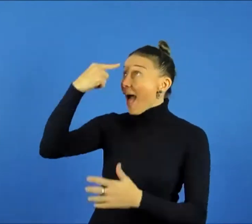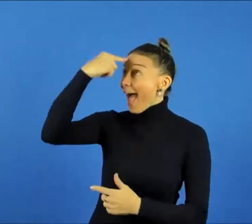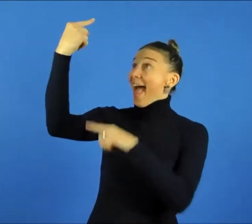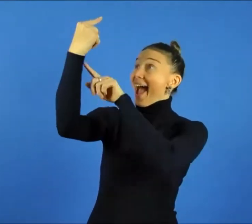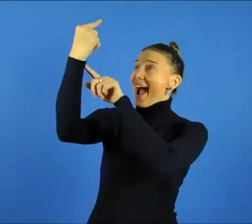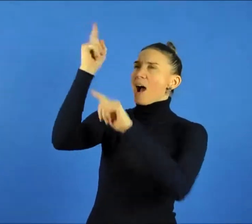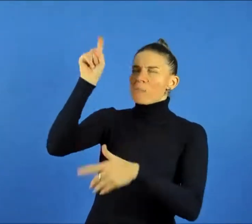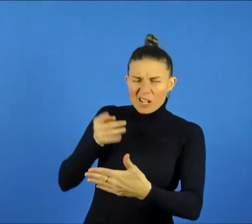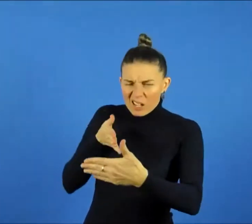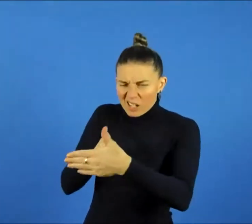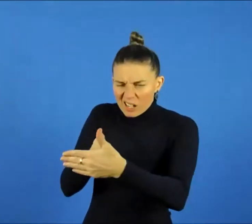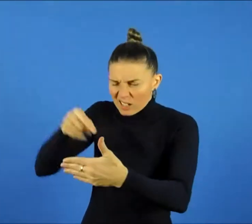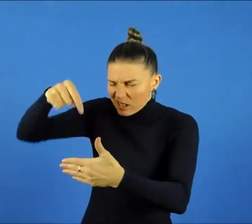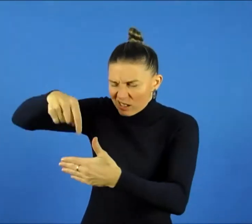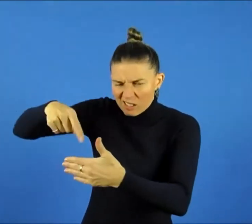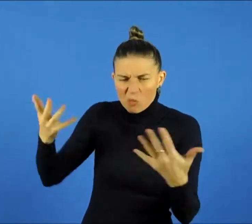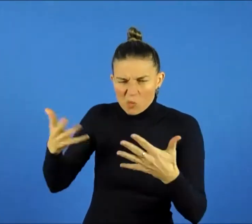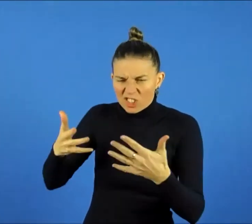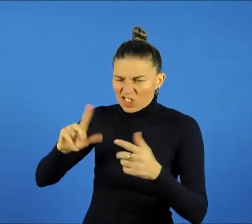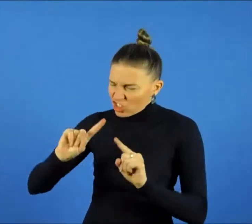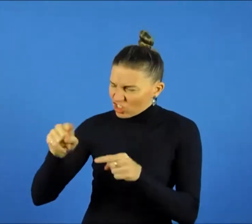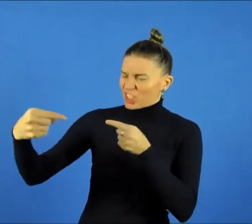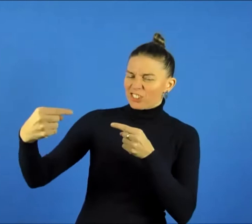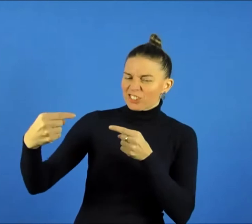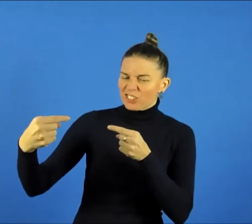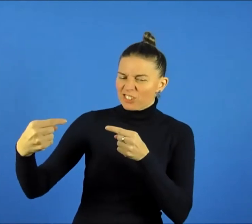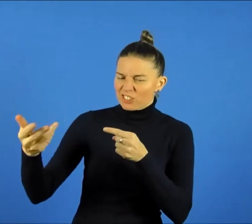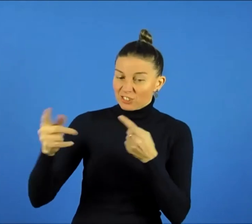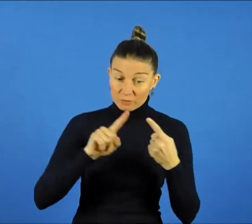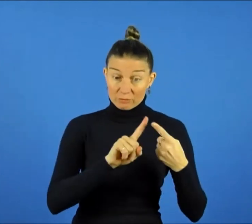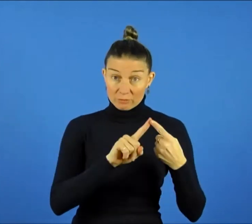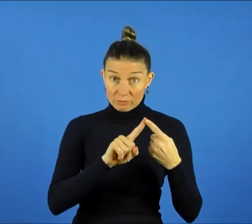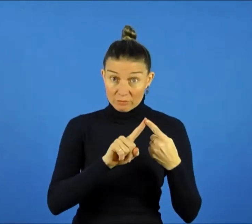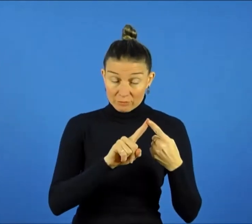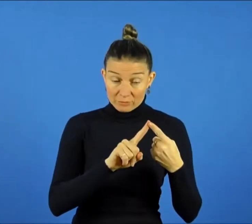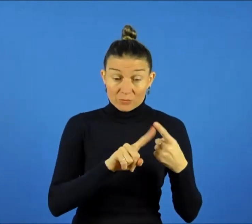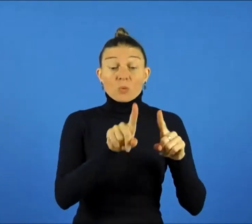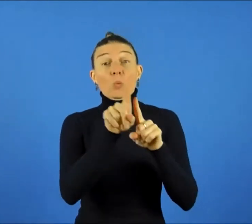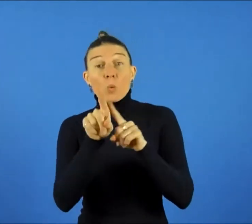wish, like my main wish, what you would expect or